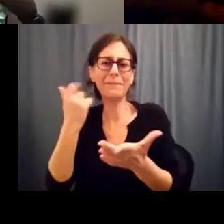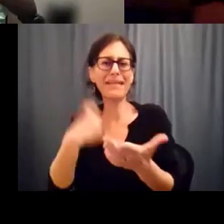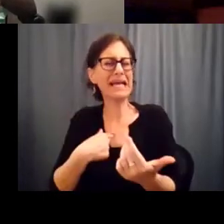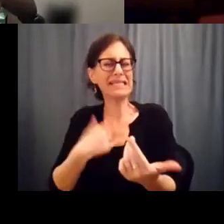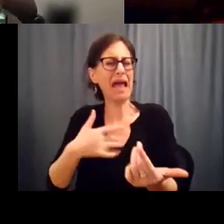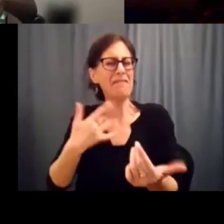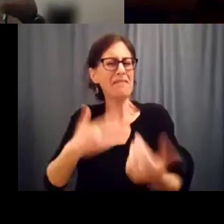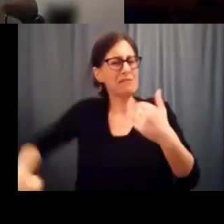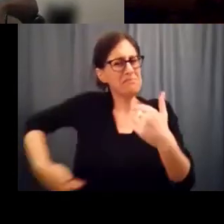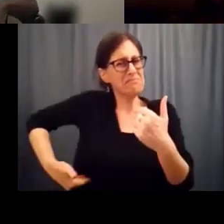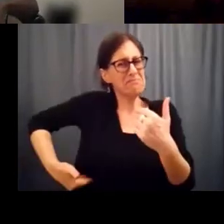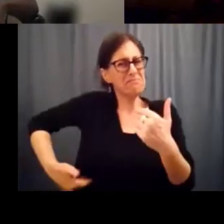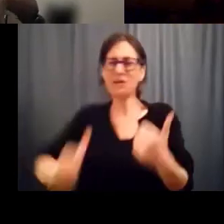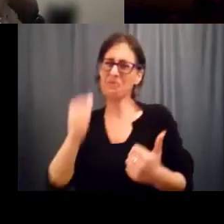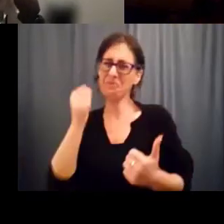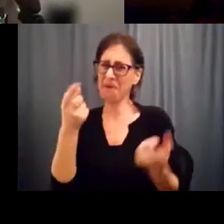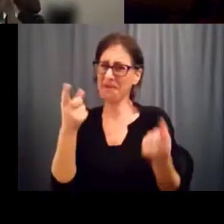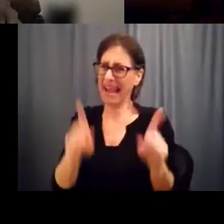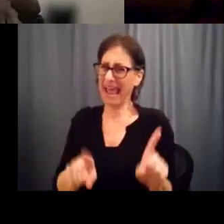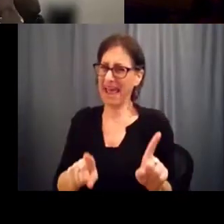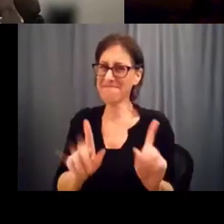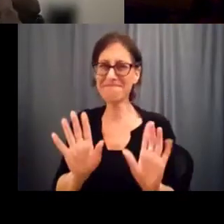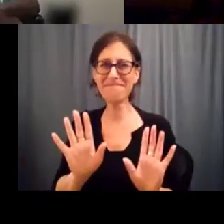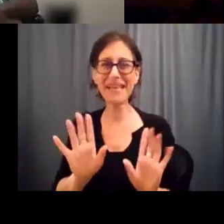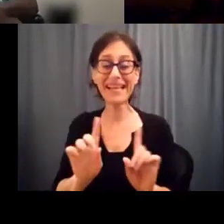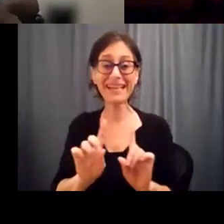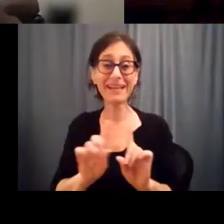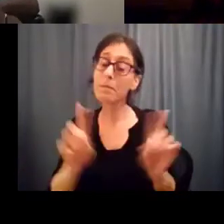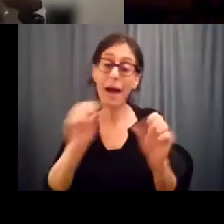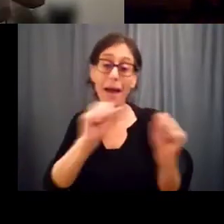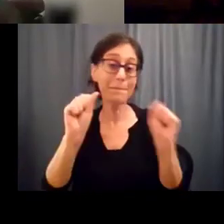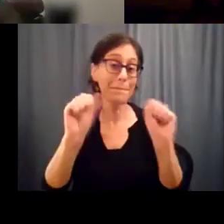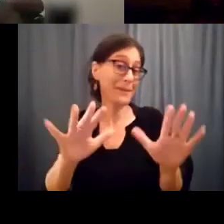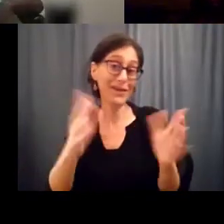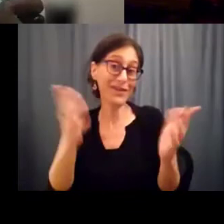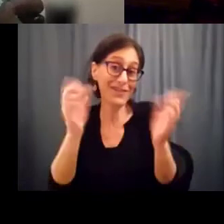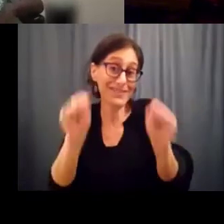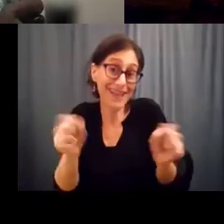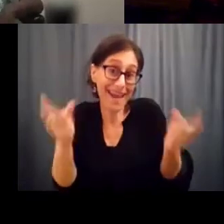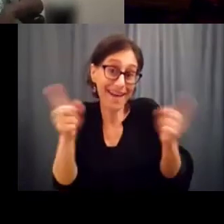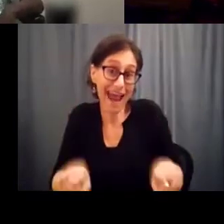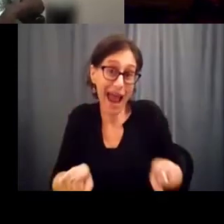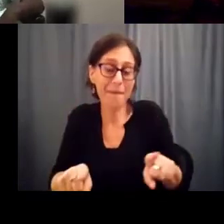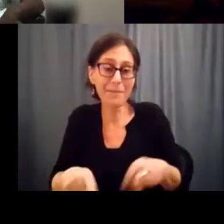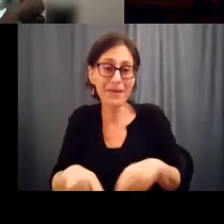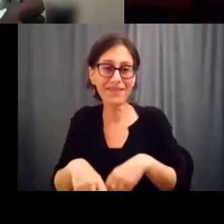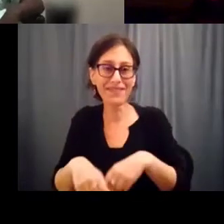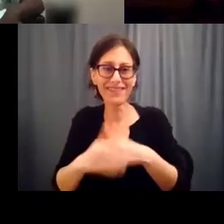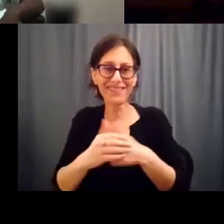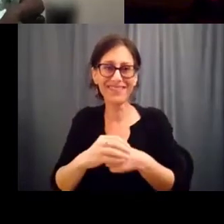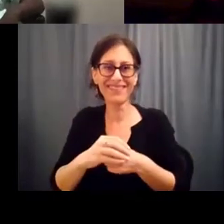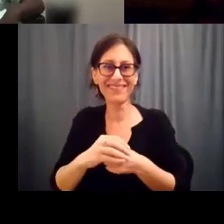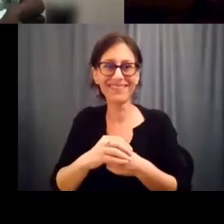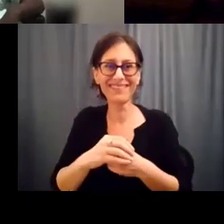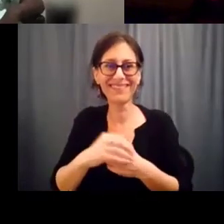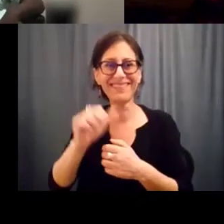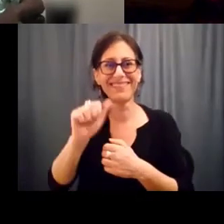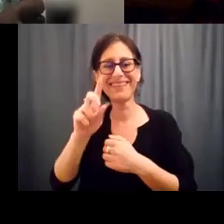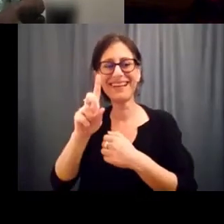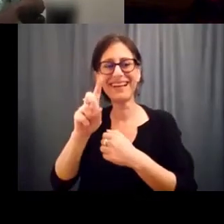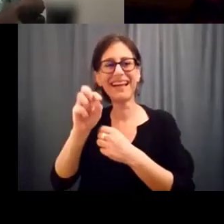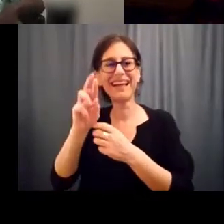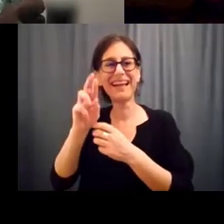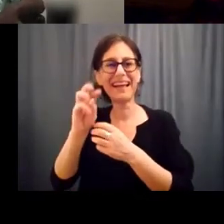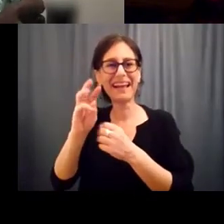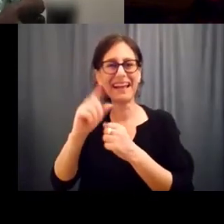not gonna happen. You know, but miracles happen though. It's a big Kevin Michael.